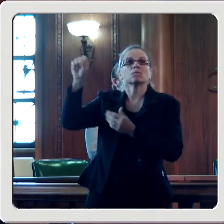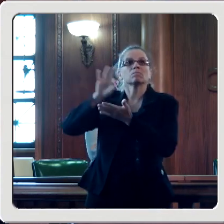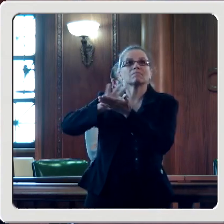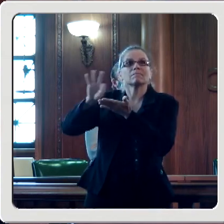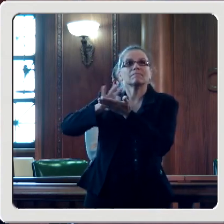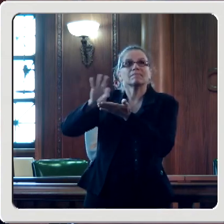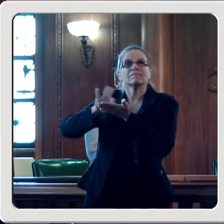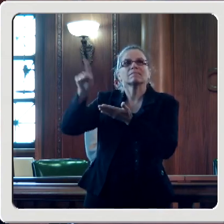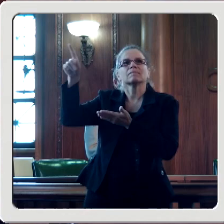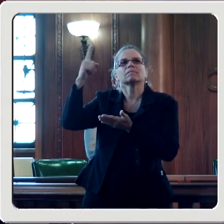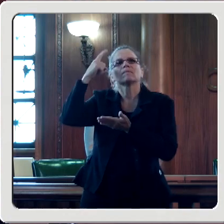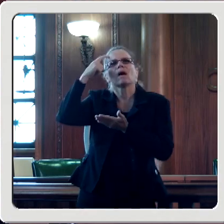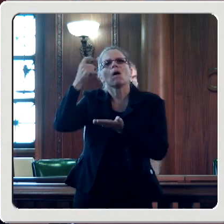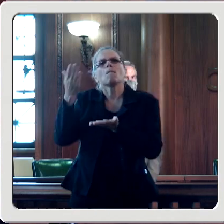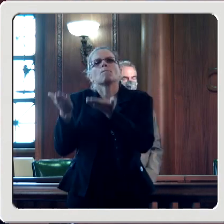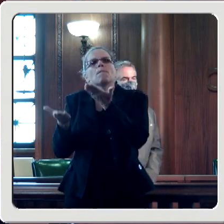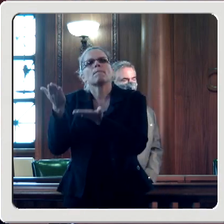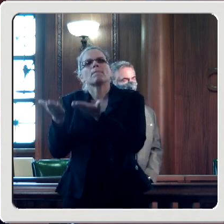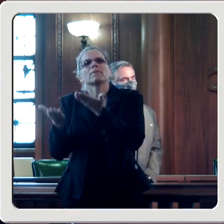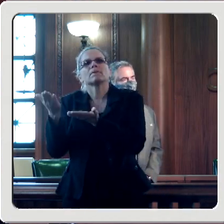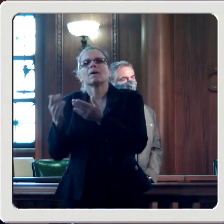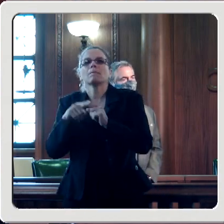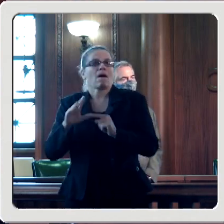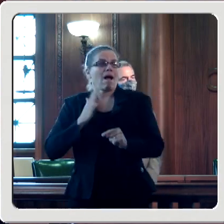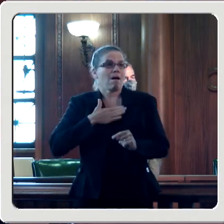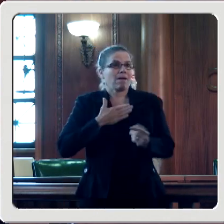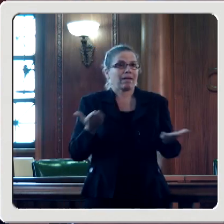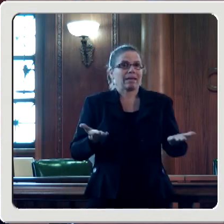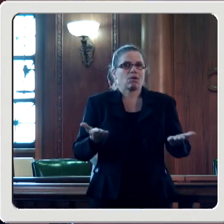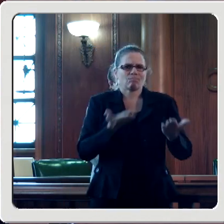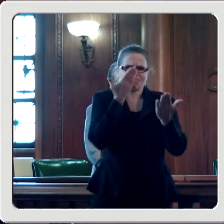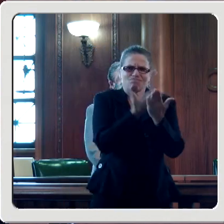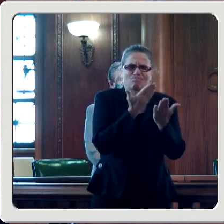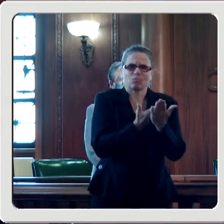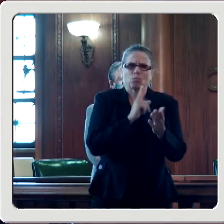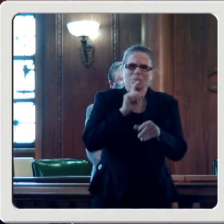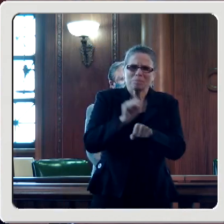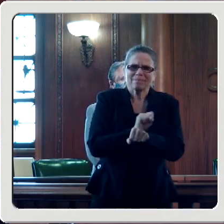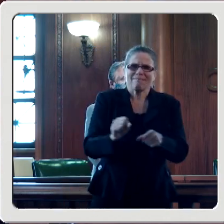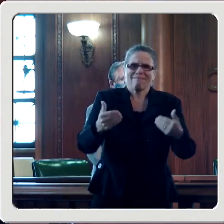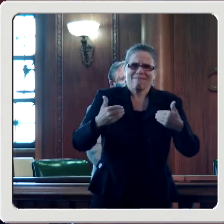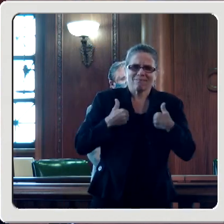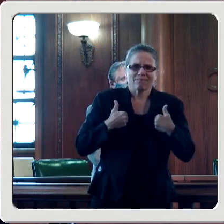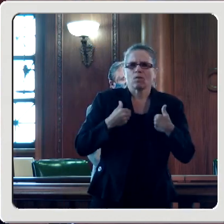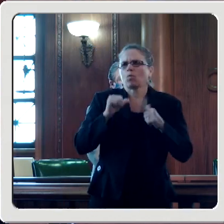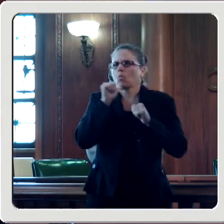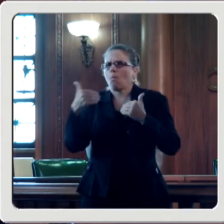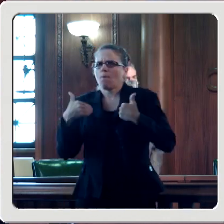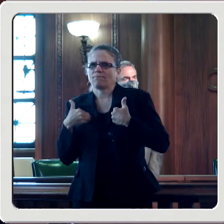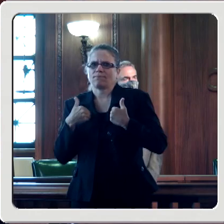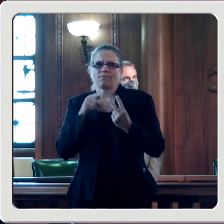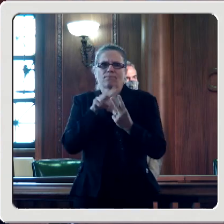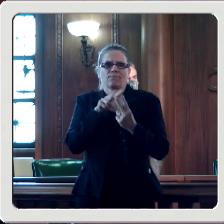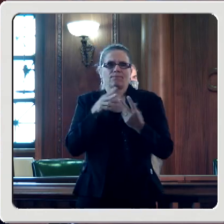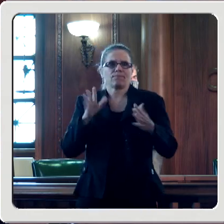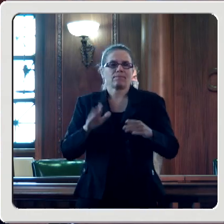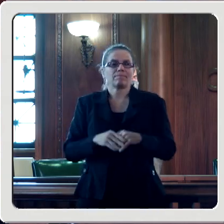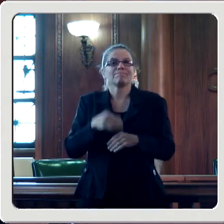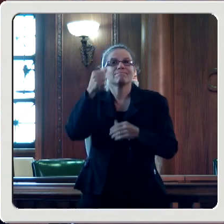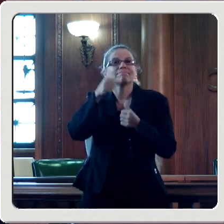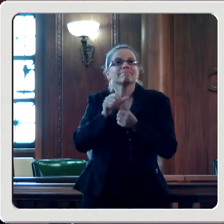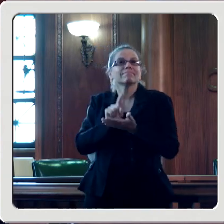these are confirmed cases. Last week, I reported that over 300 individuals had